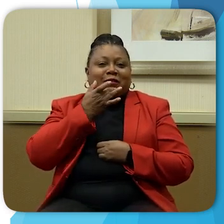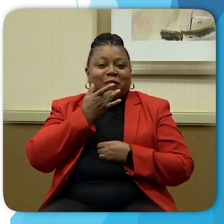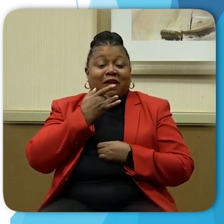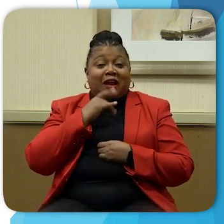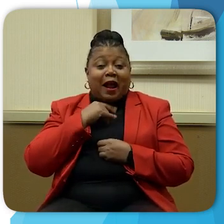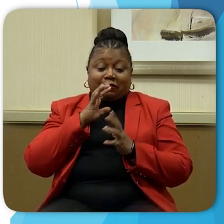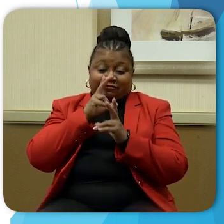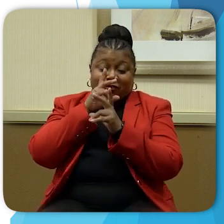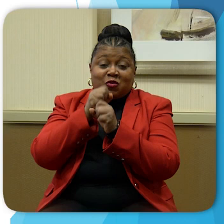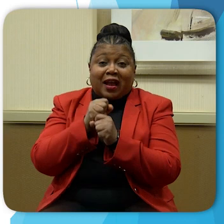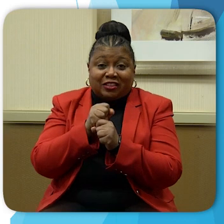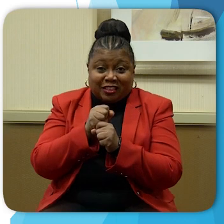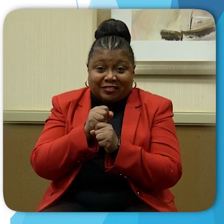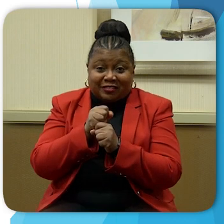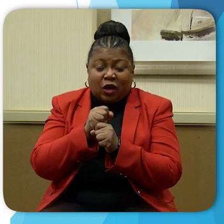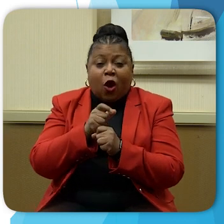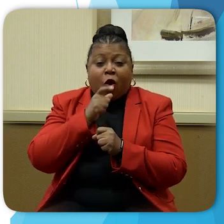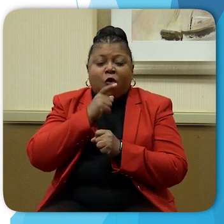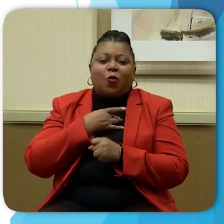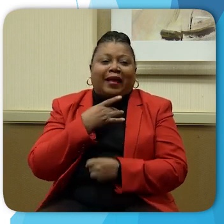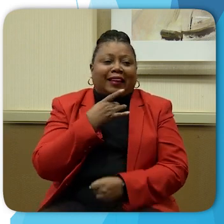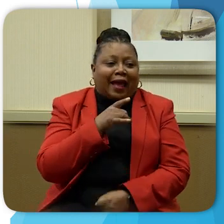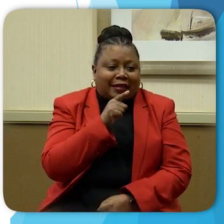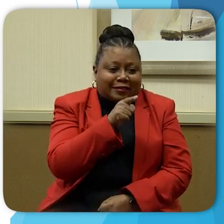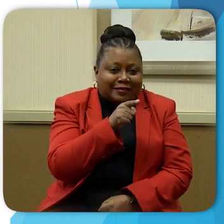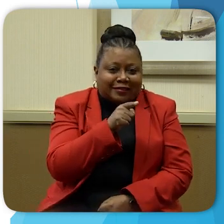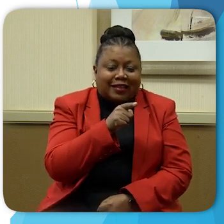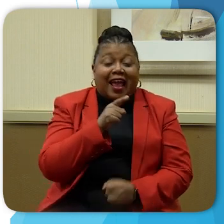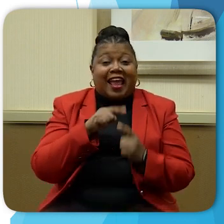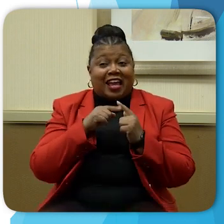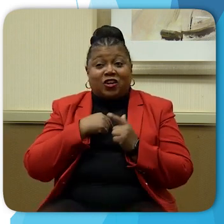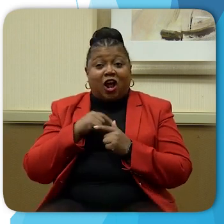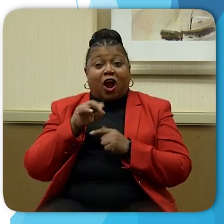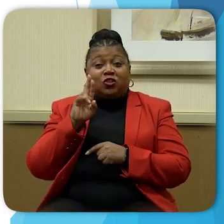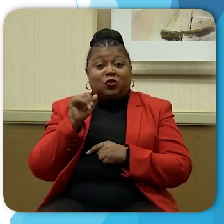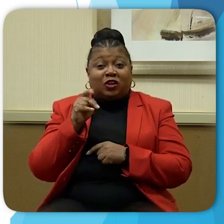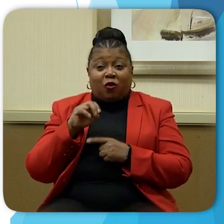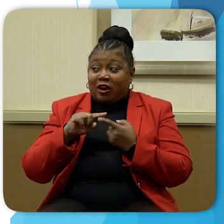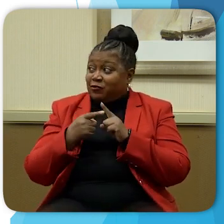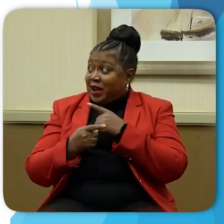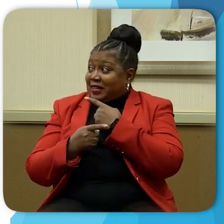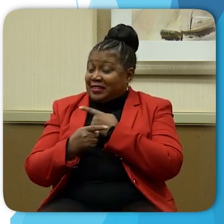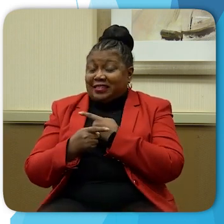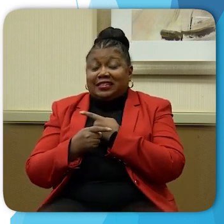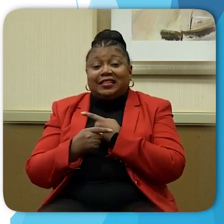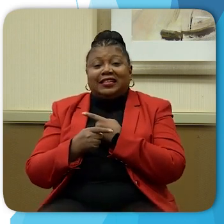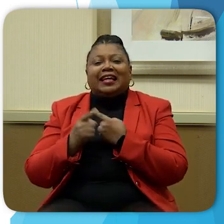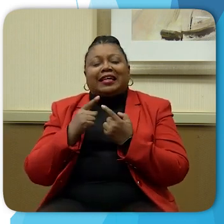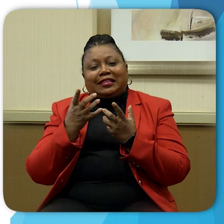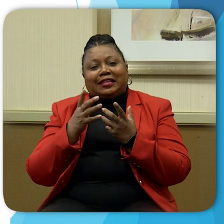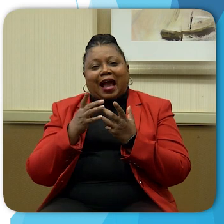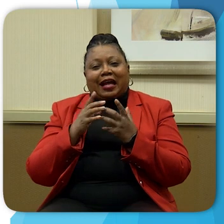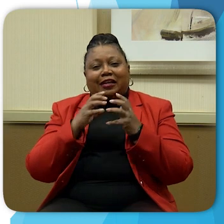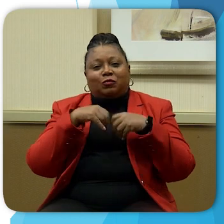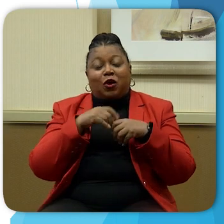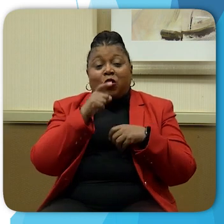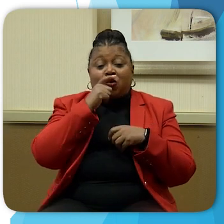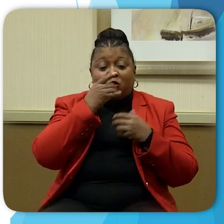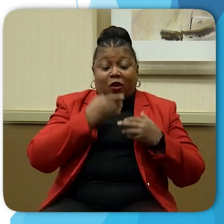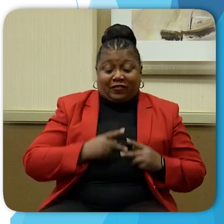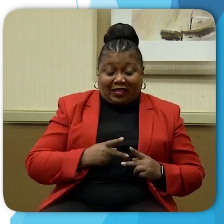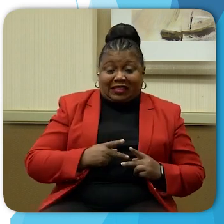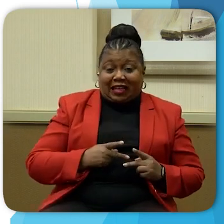of attraction of who we like. So in our unicorn friend, it's kind of broken into who